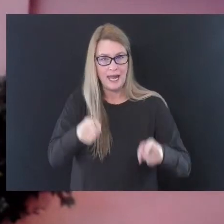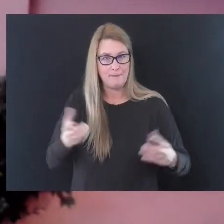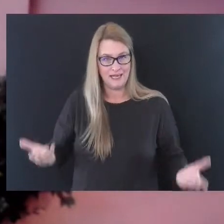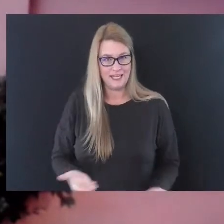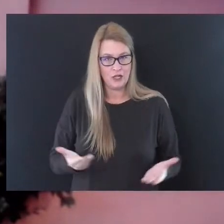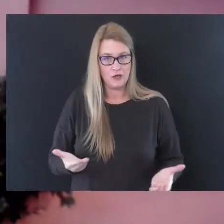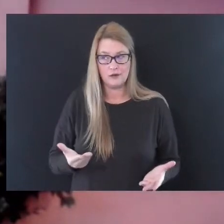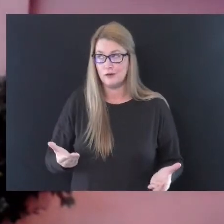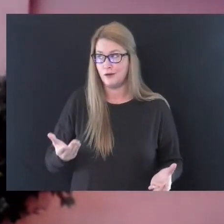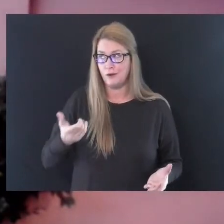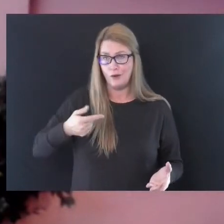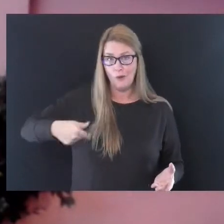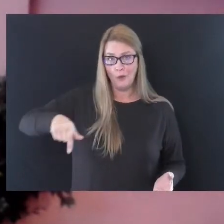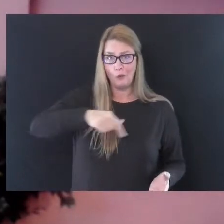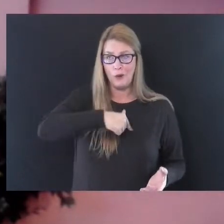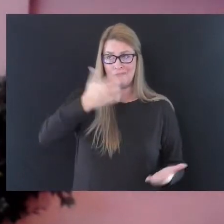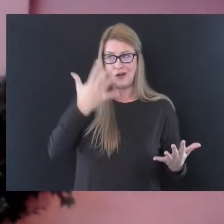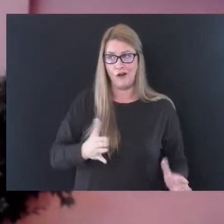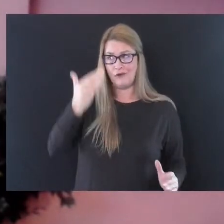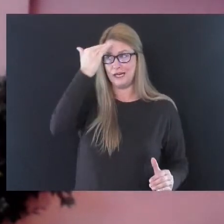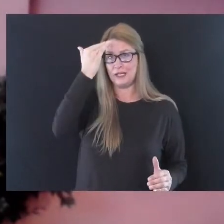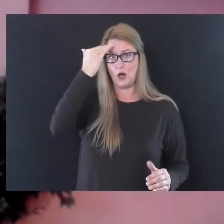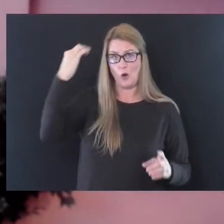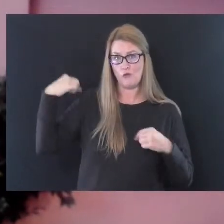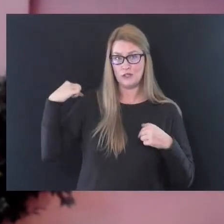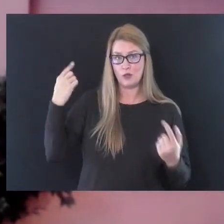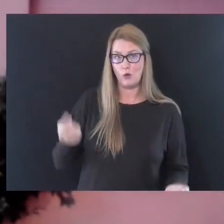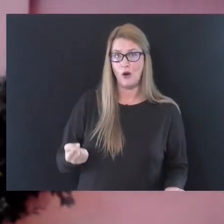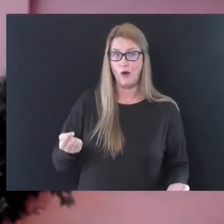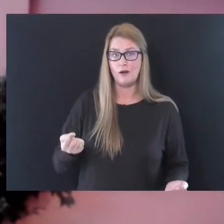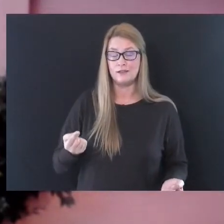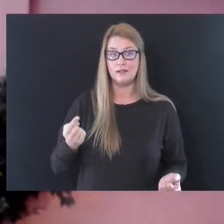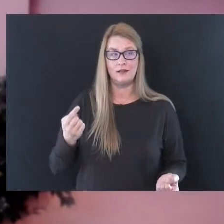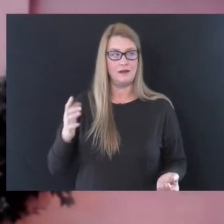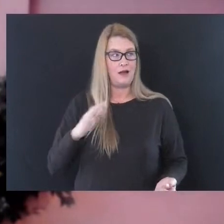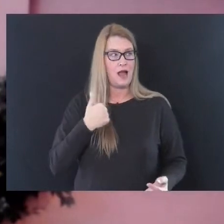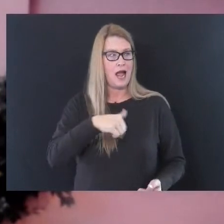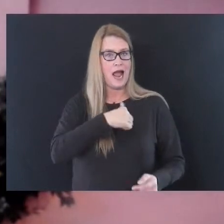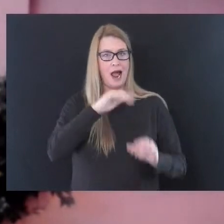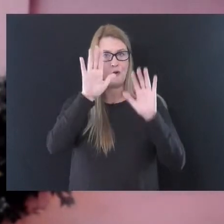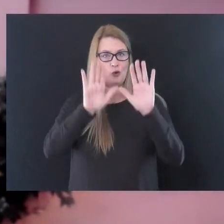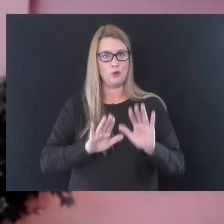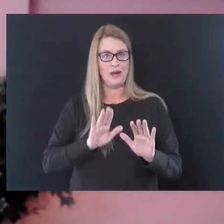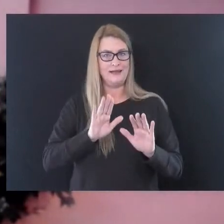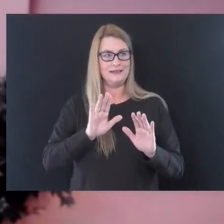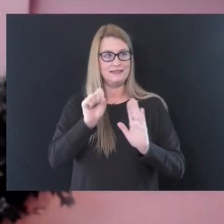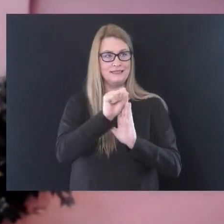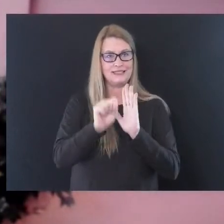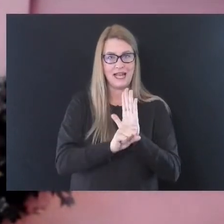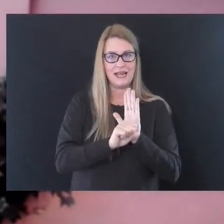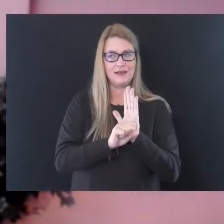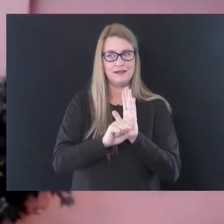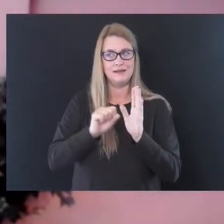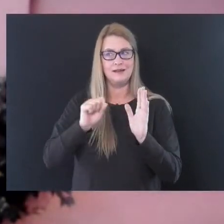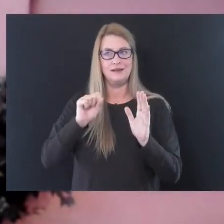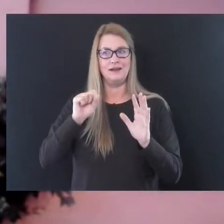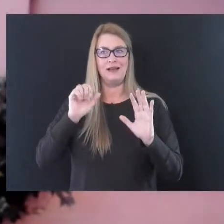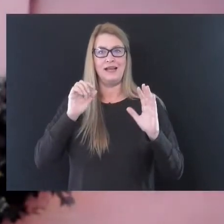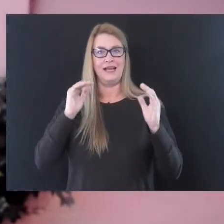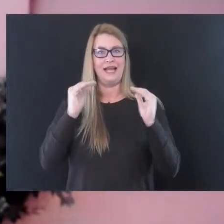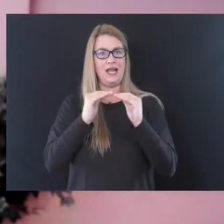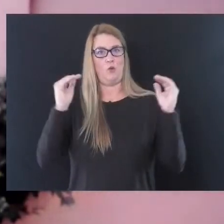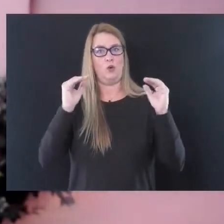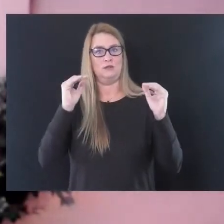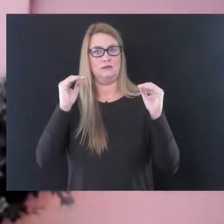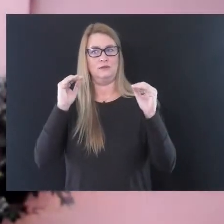we've all known for so long, that the greatness of our state is really the greatness of our people, and the